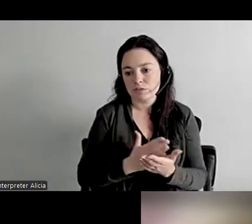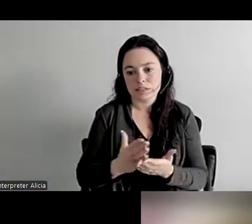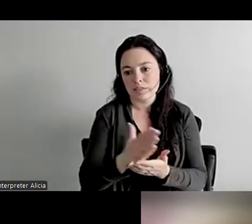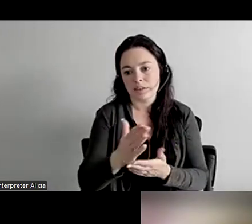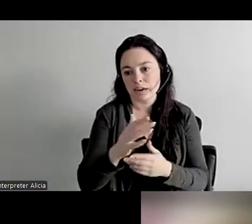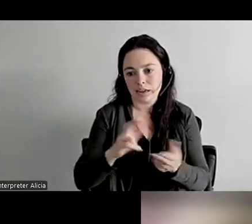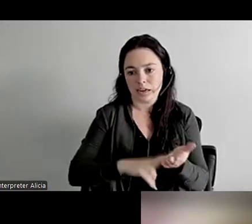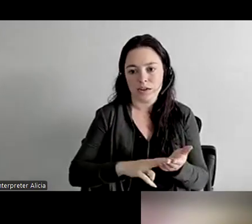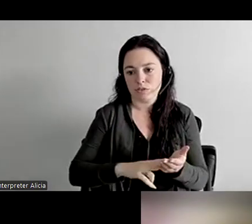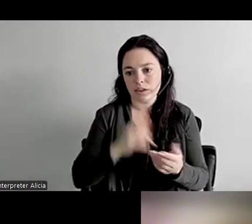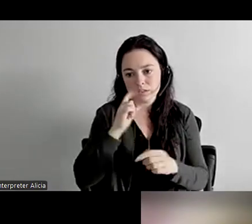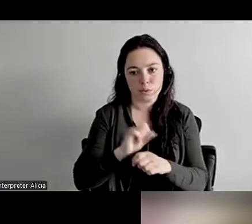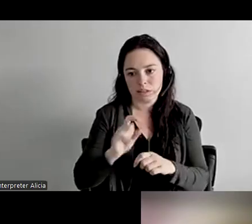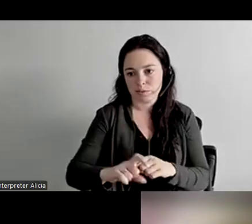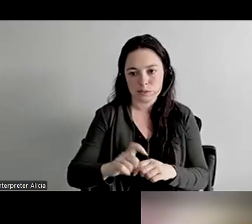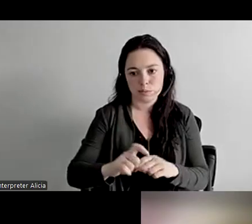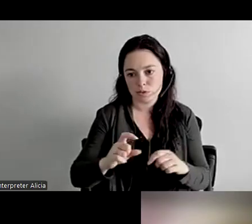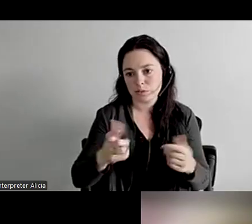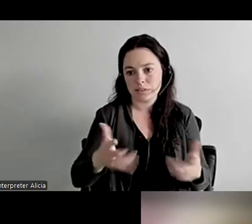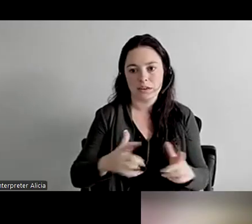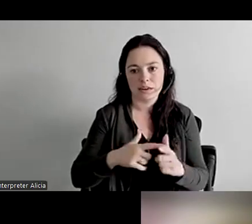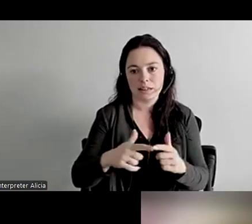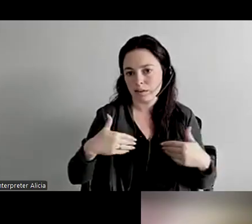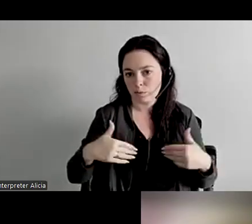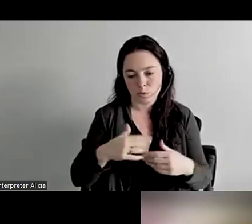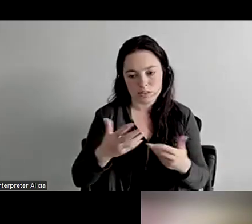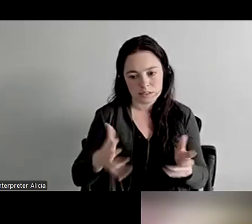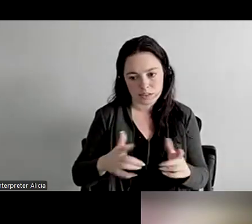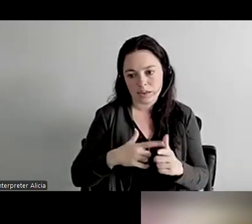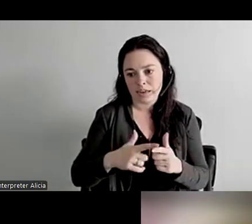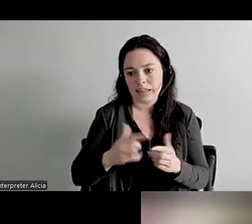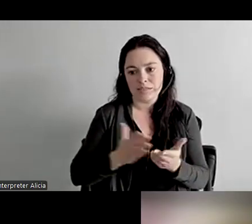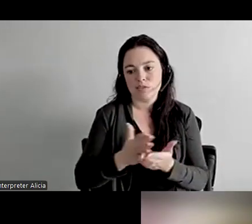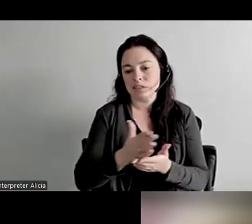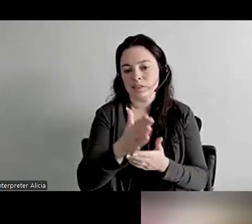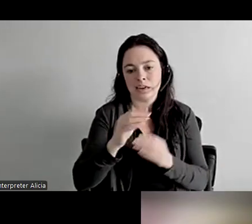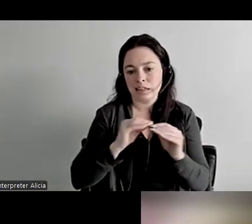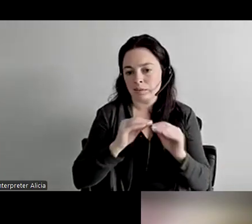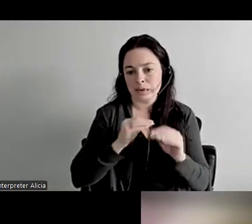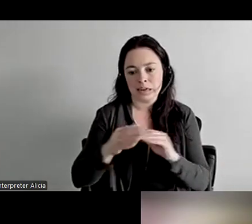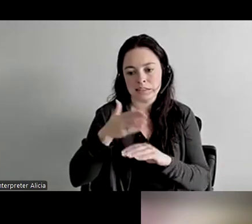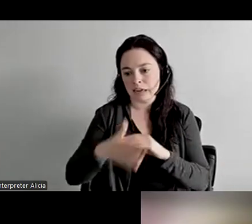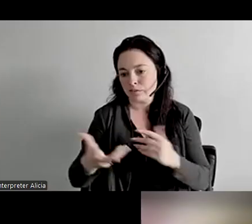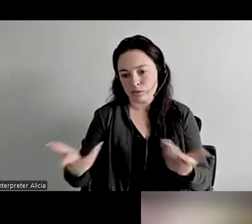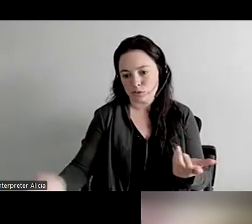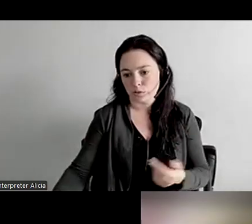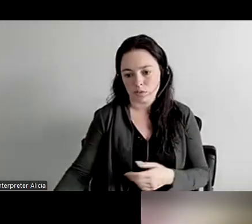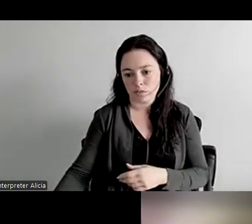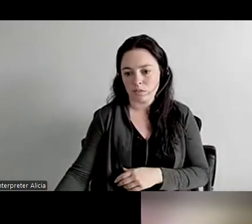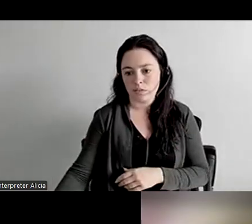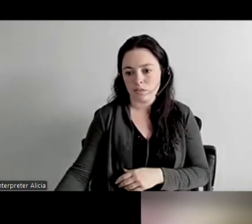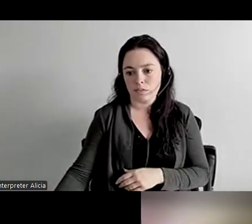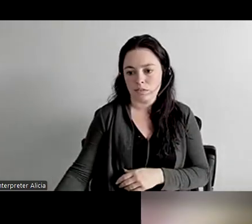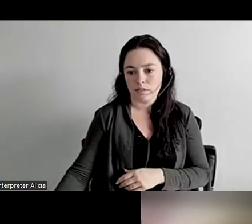that was supposed to be done not being done and having to now navigate maintenance afterwards. So like knowing that the maintenance